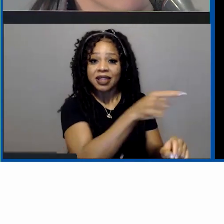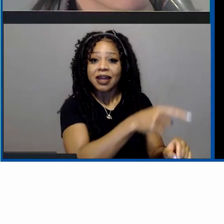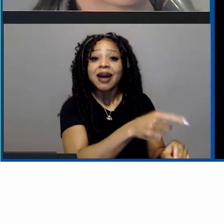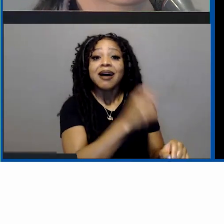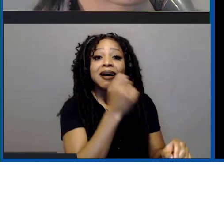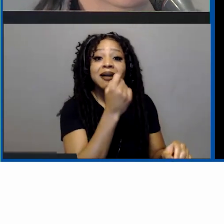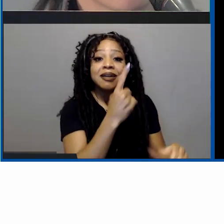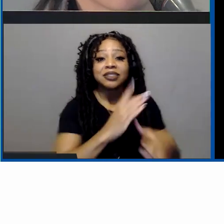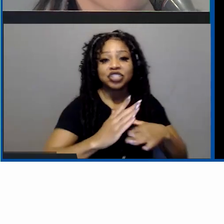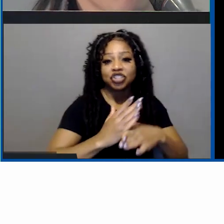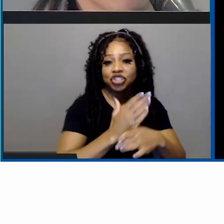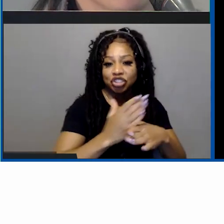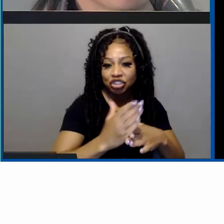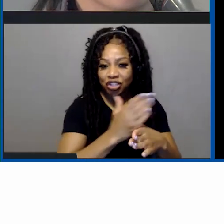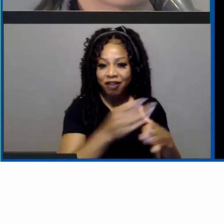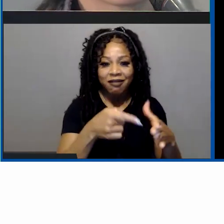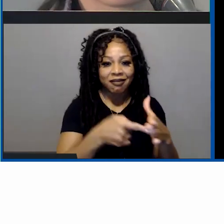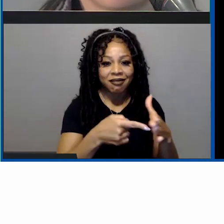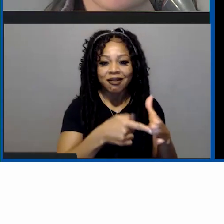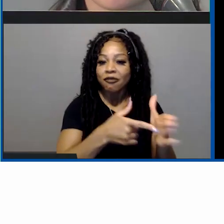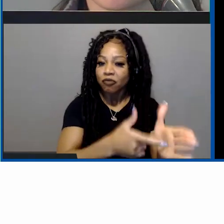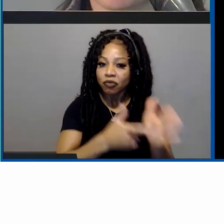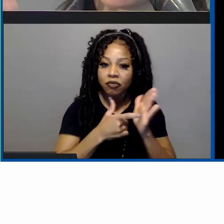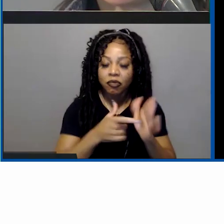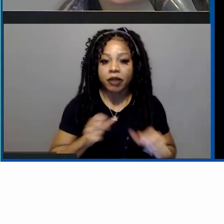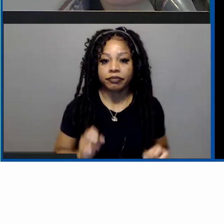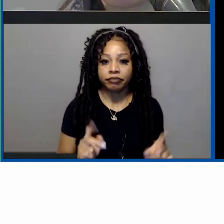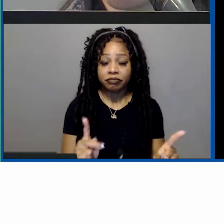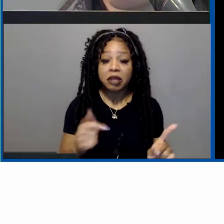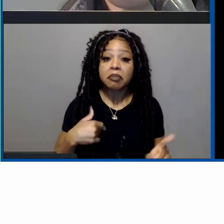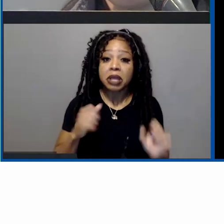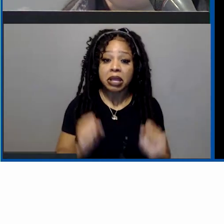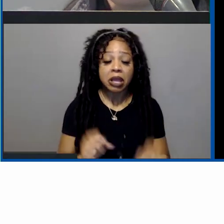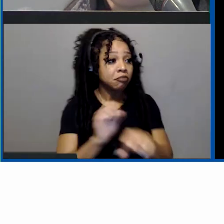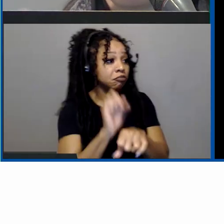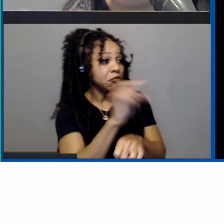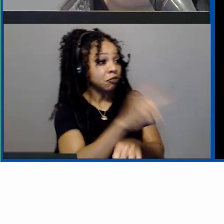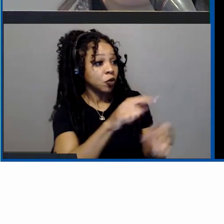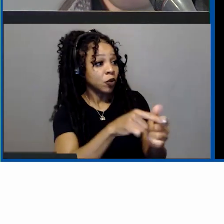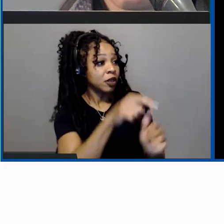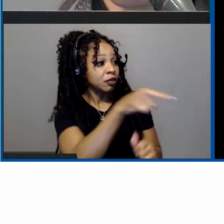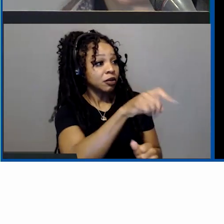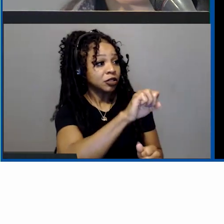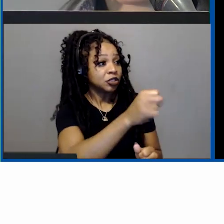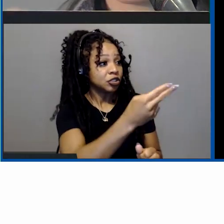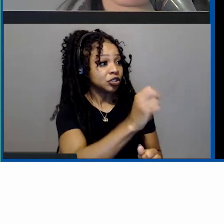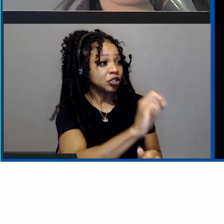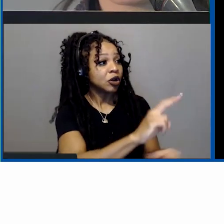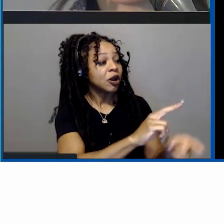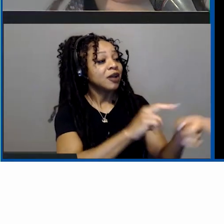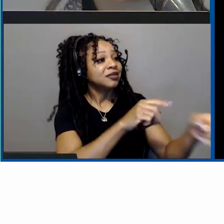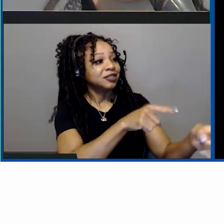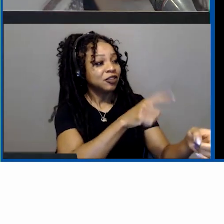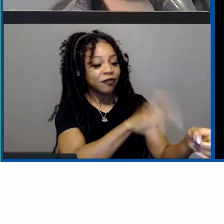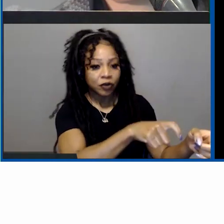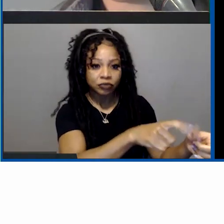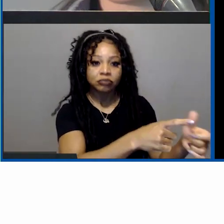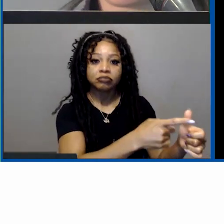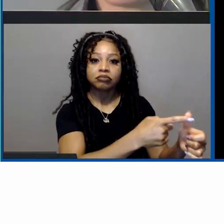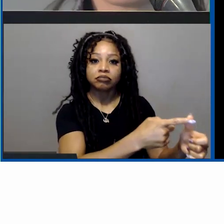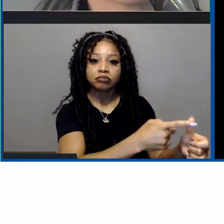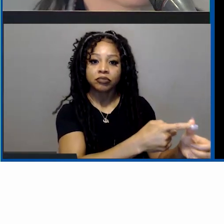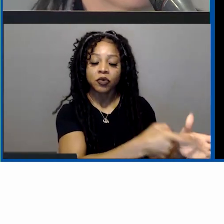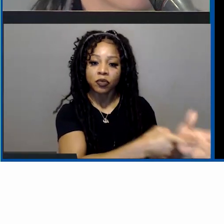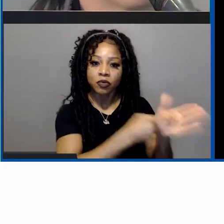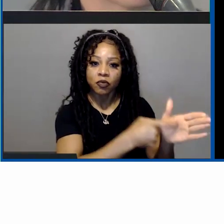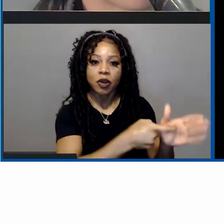intimate images, consent is required. So I can share my image with Sarah. Sarah would have to get permission from me to share it with